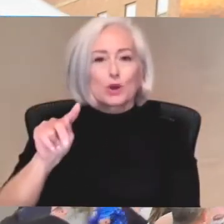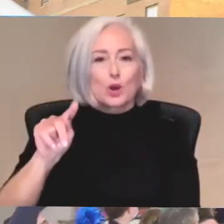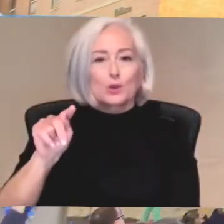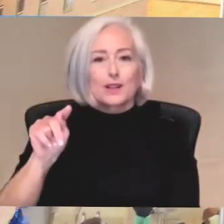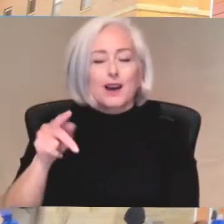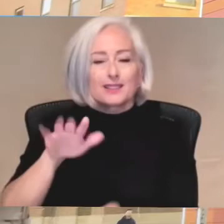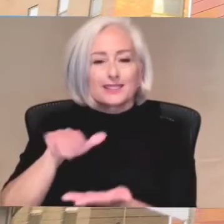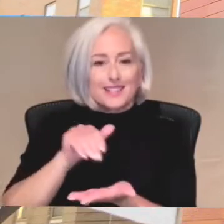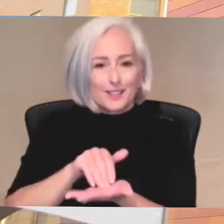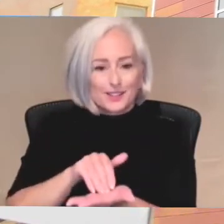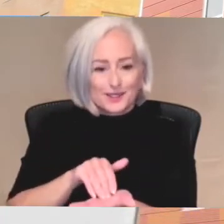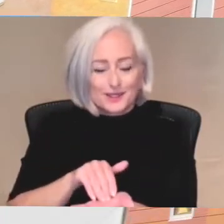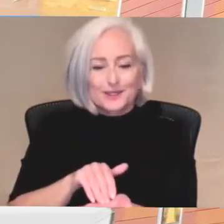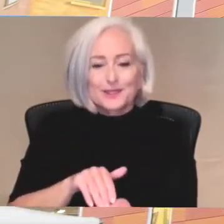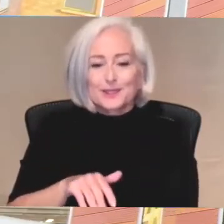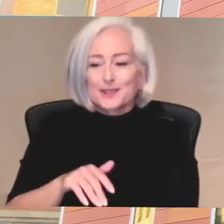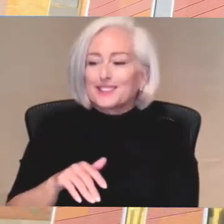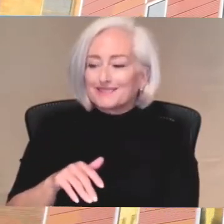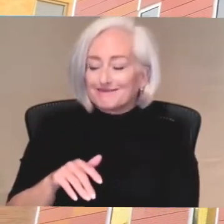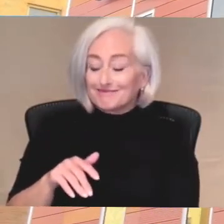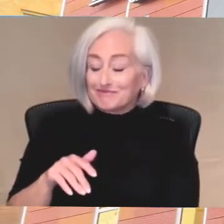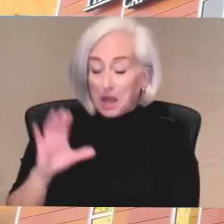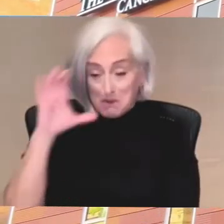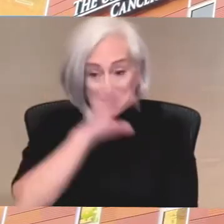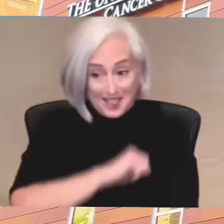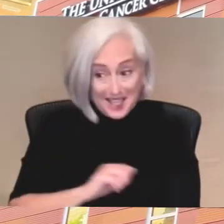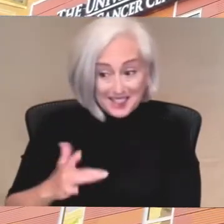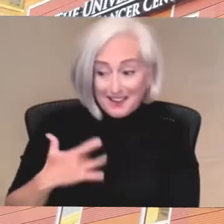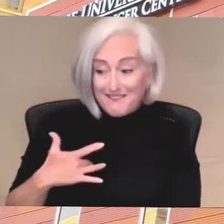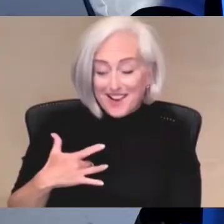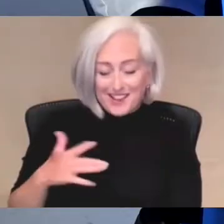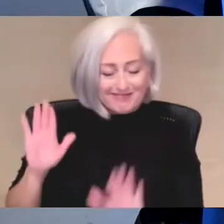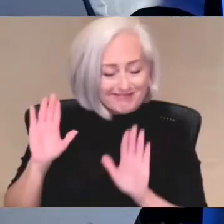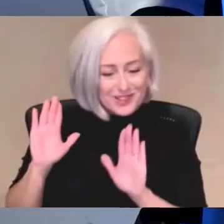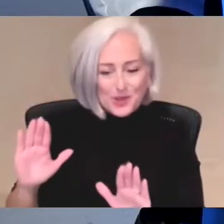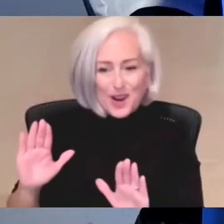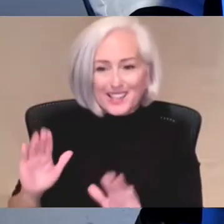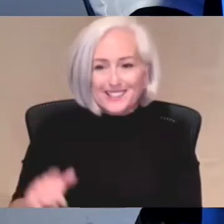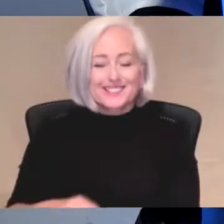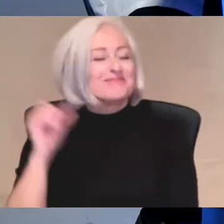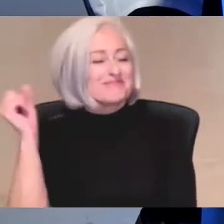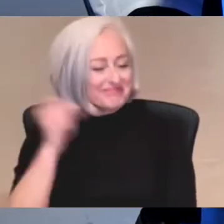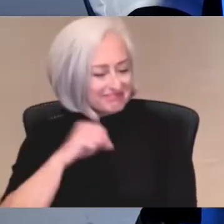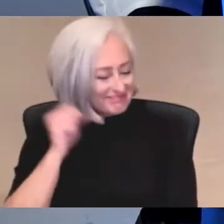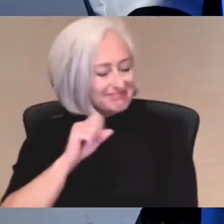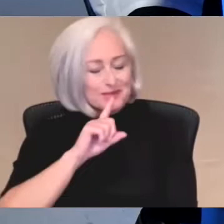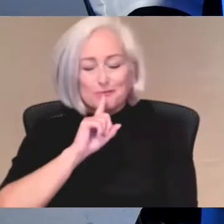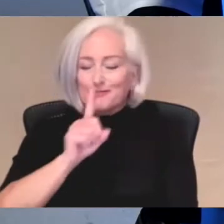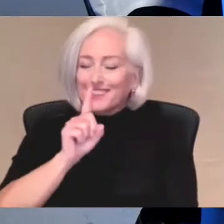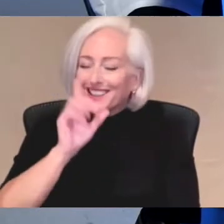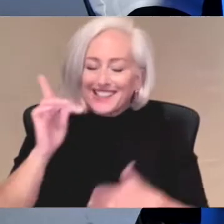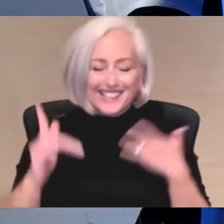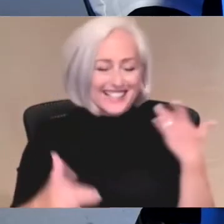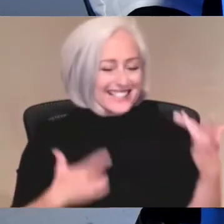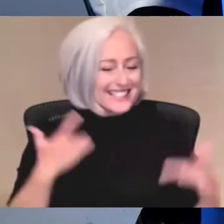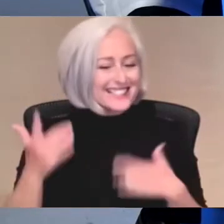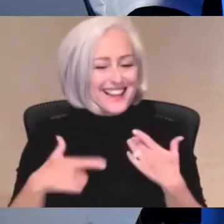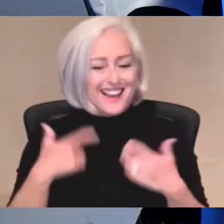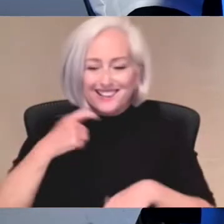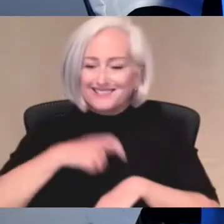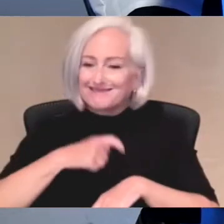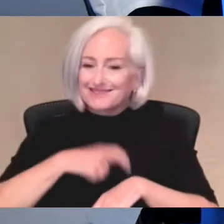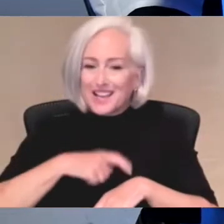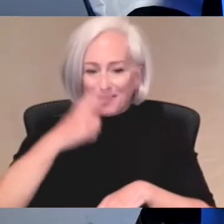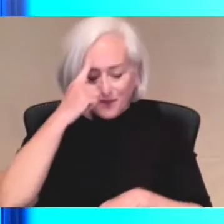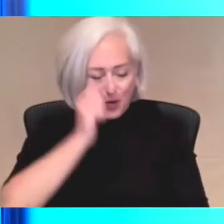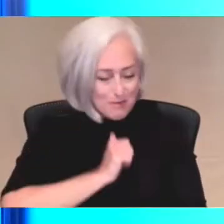good feeling when that unveiling took place. Definitely, very very exciting moment for myself, but